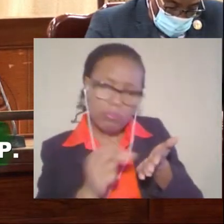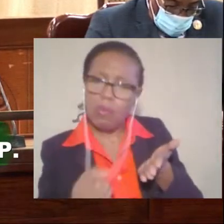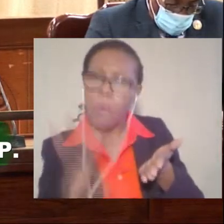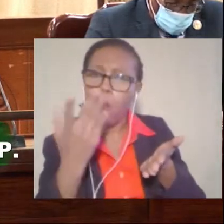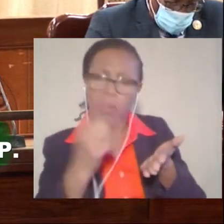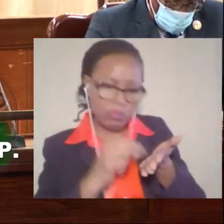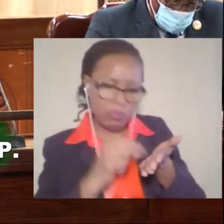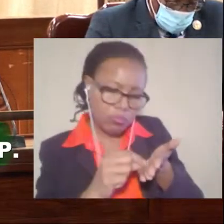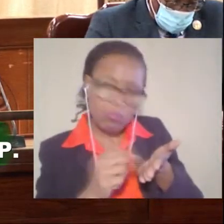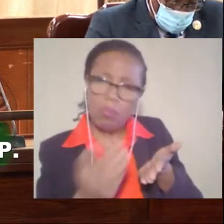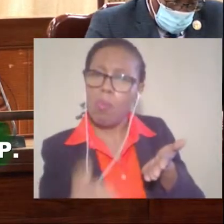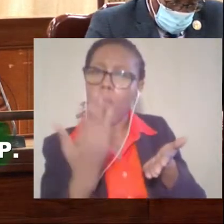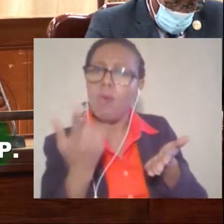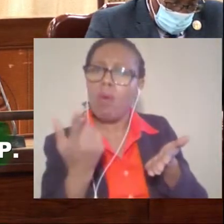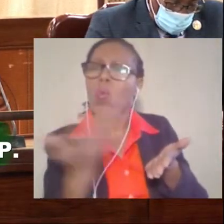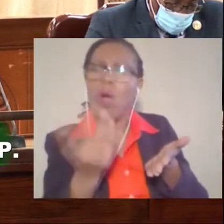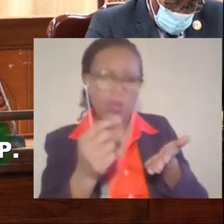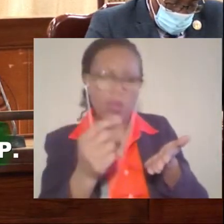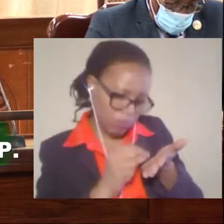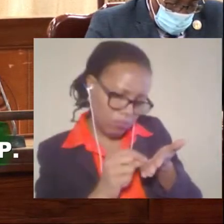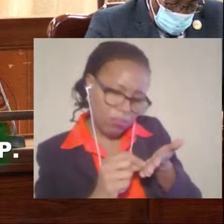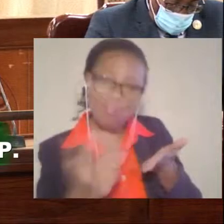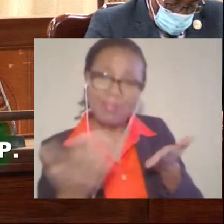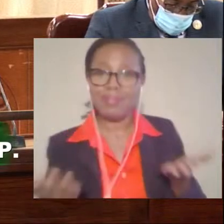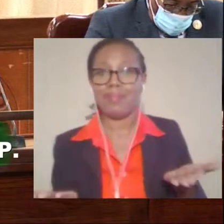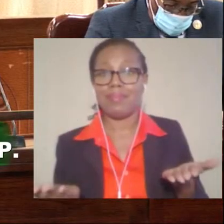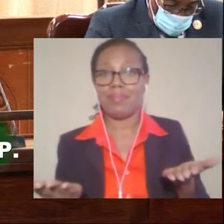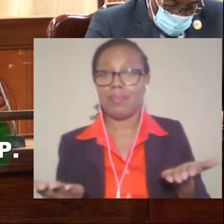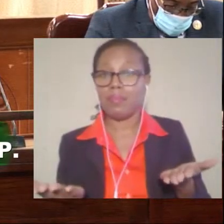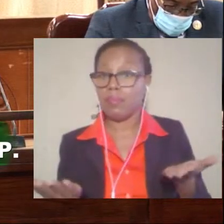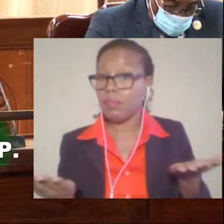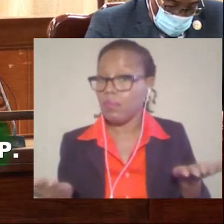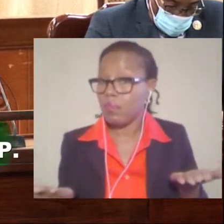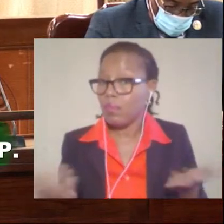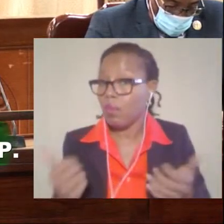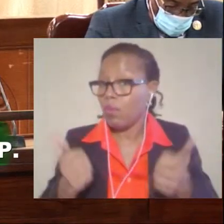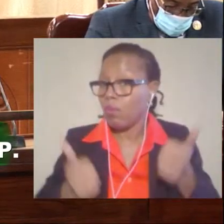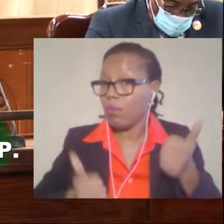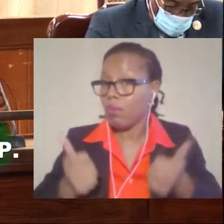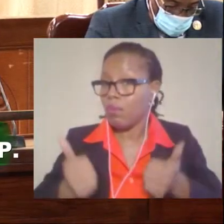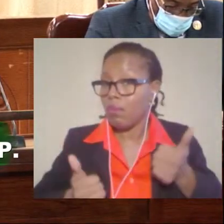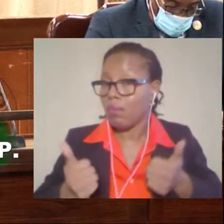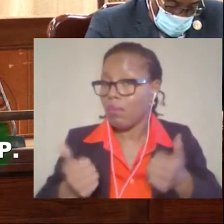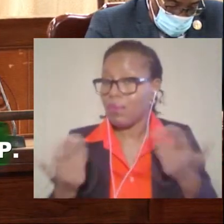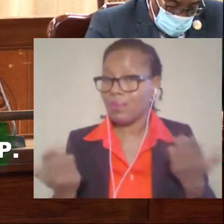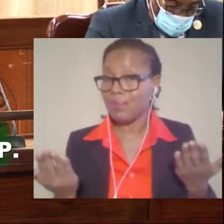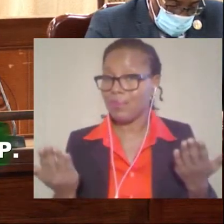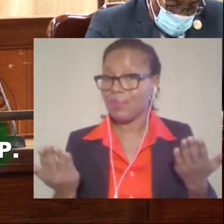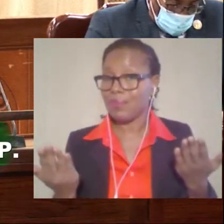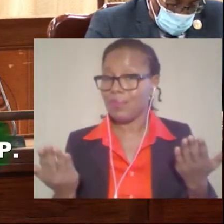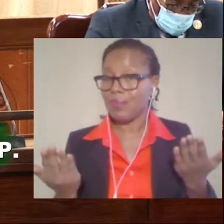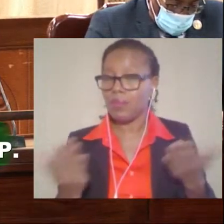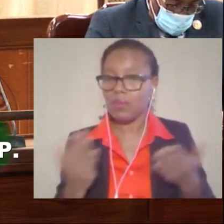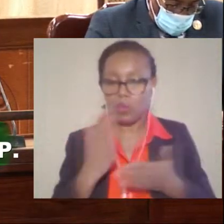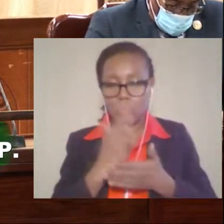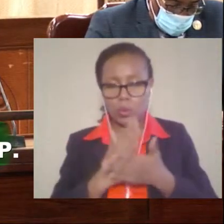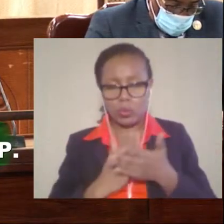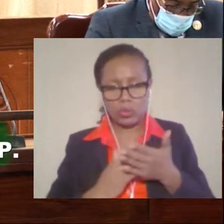These are some of the questions that are out